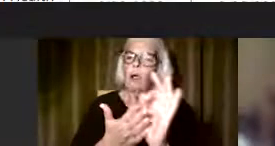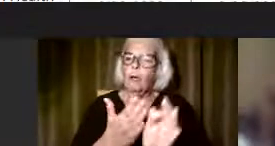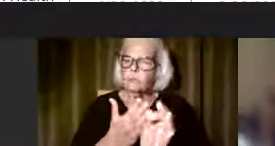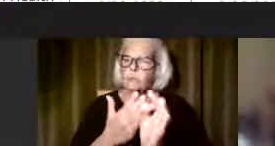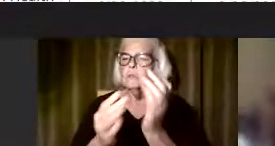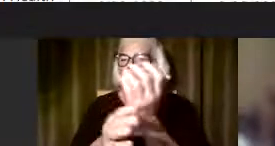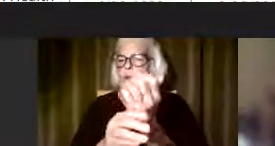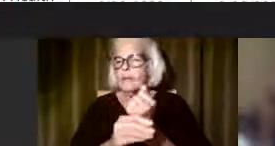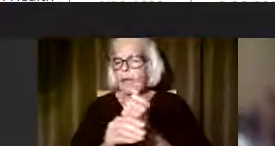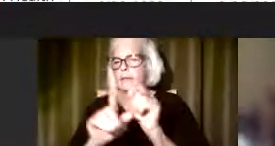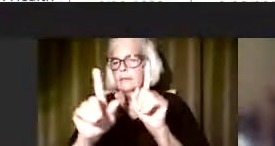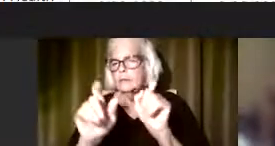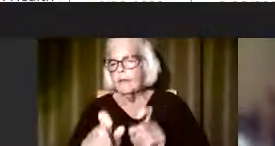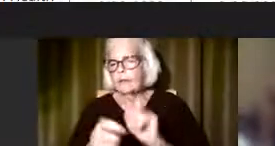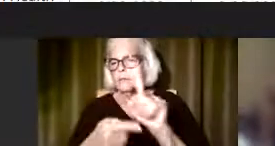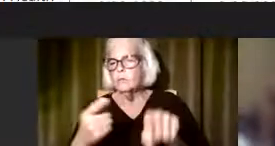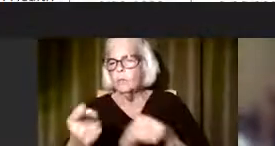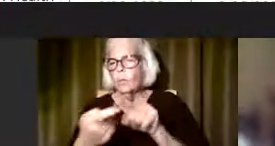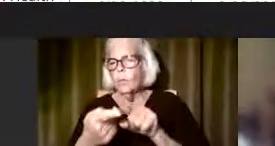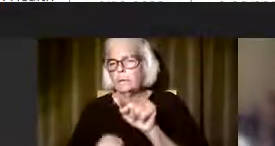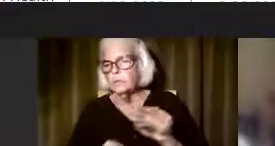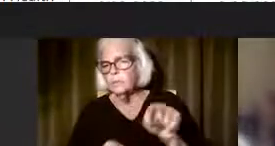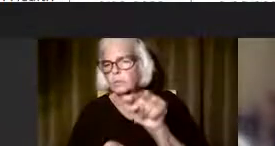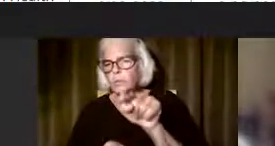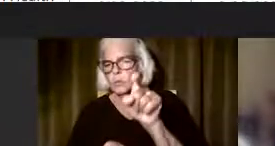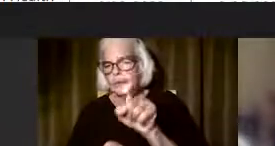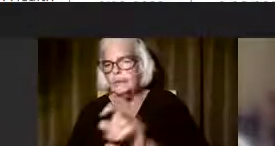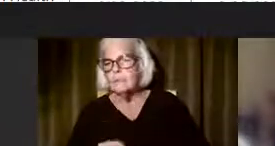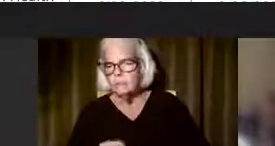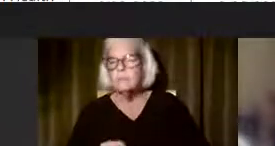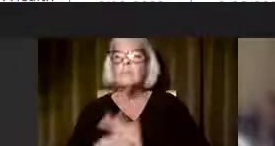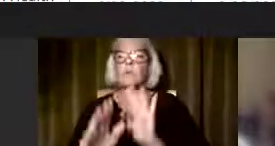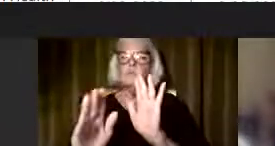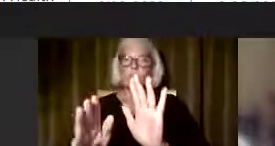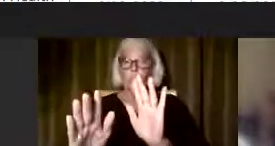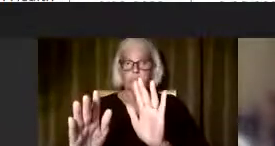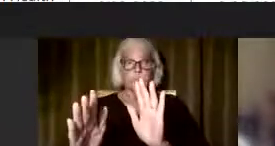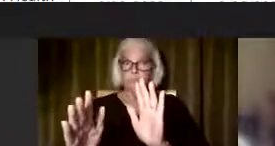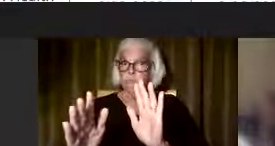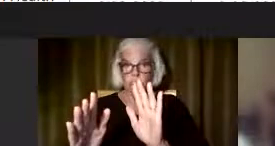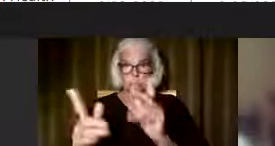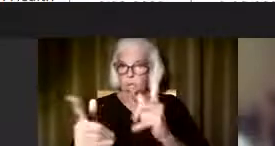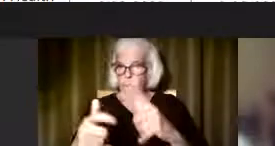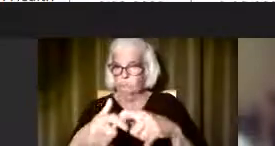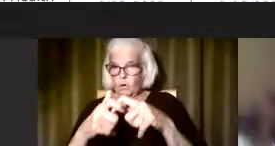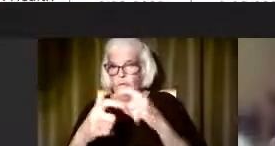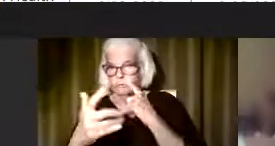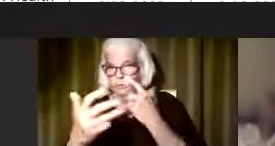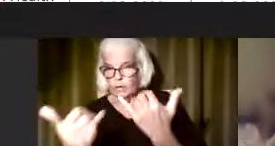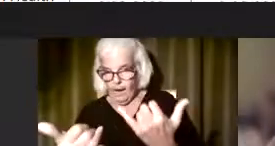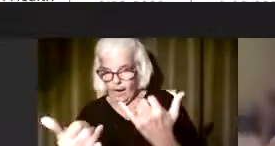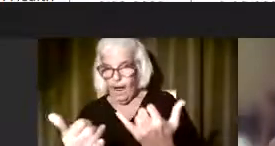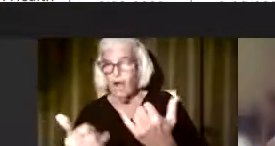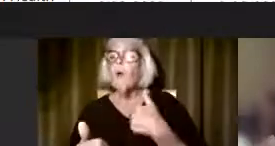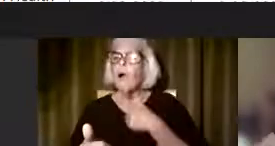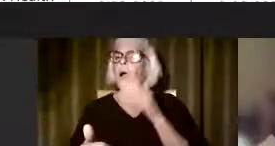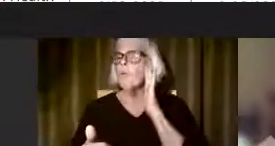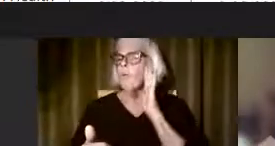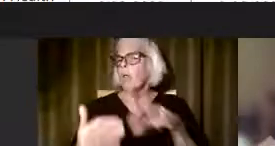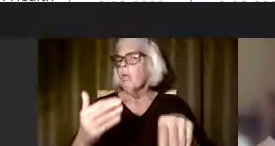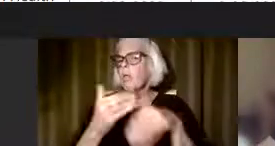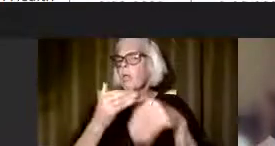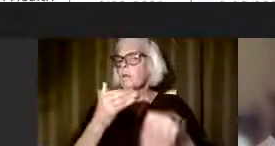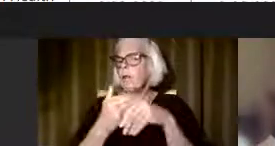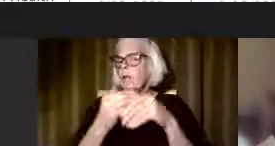So I'll pause there. There's a couple other things I want to review, and I definitely want to go into some of the other strategies, but I will just take a